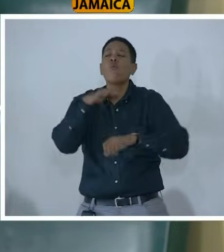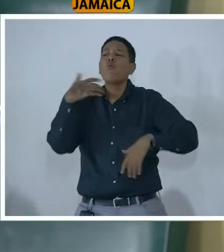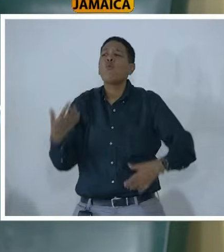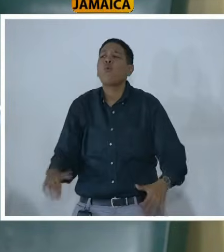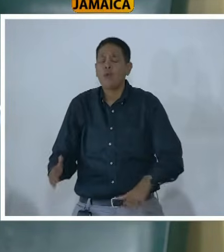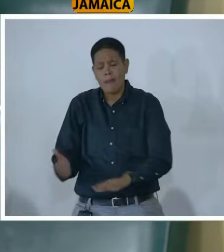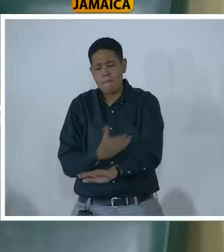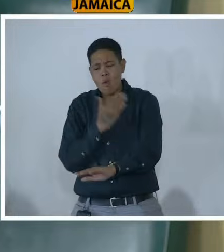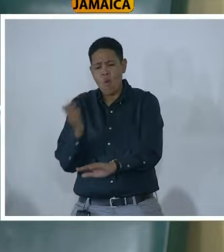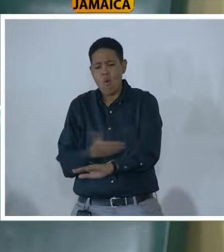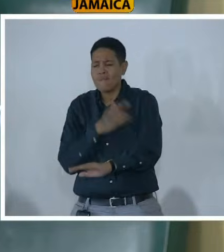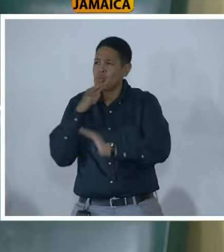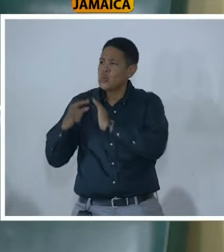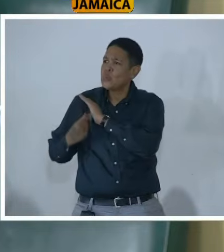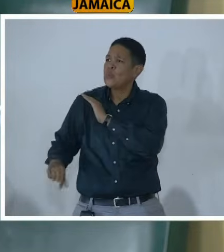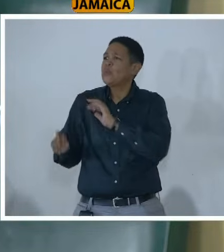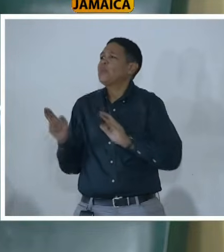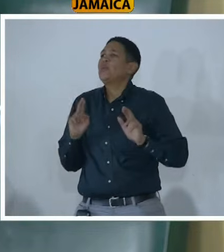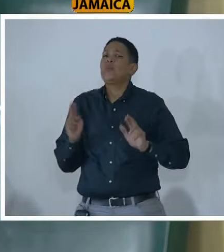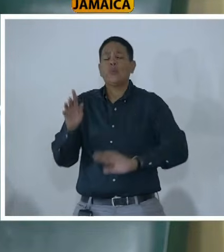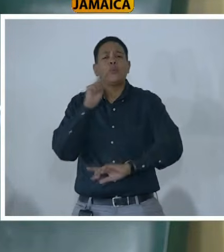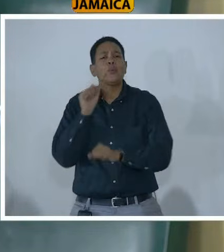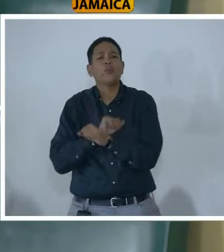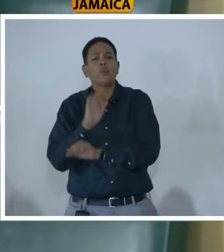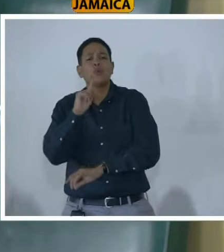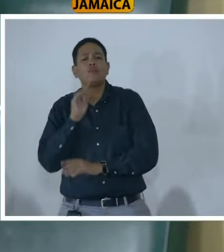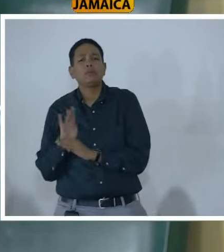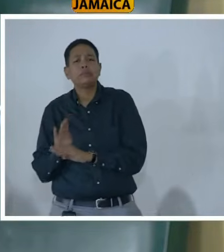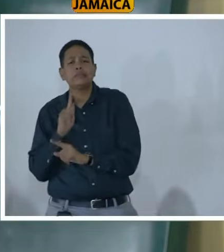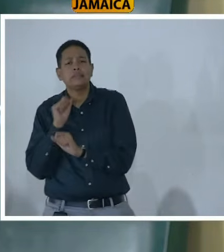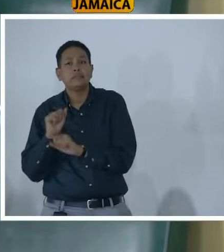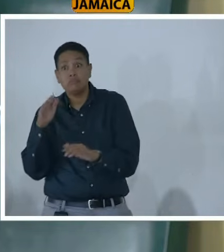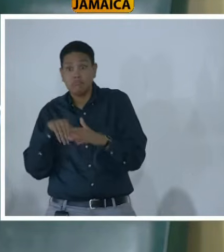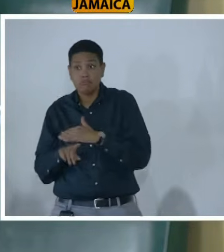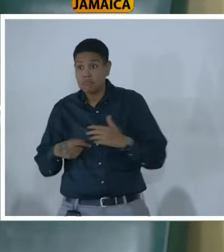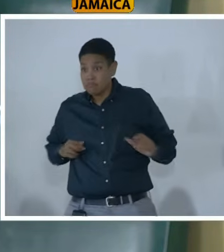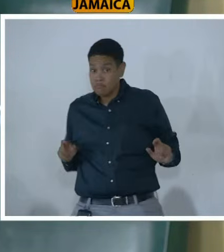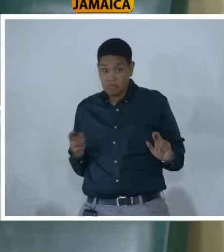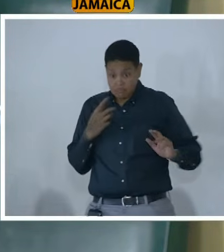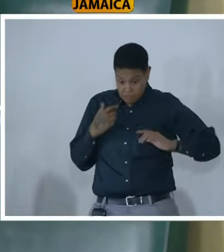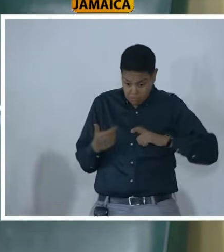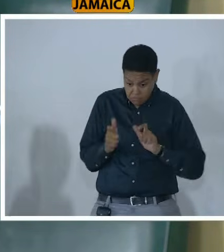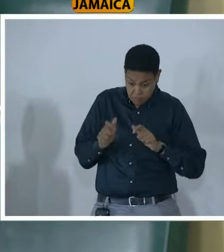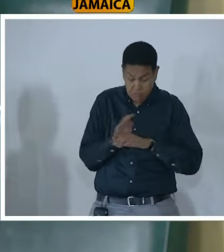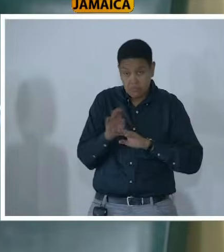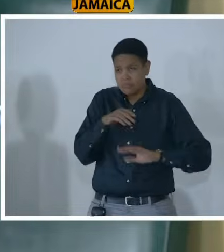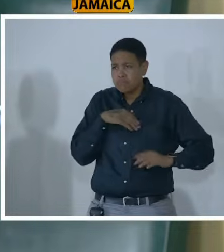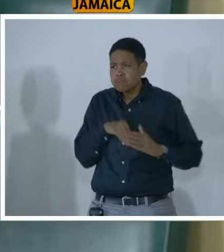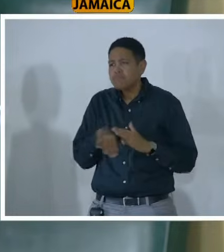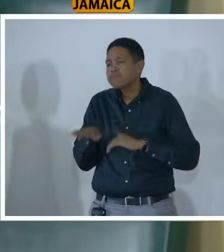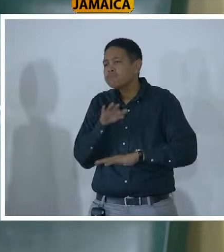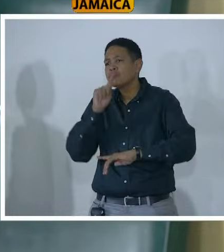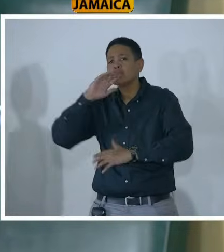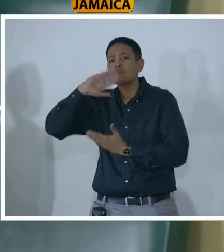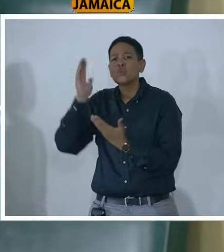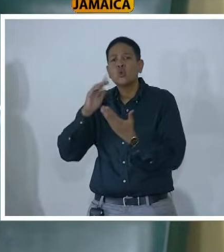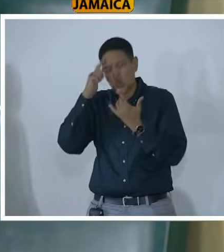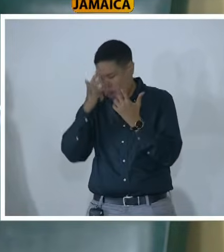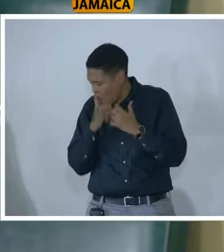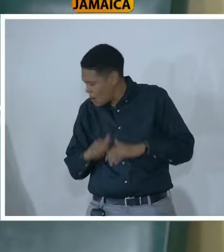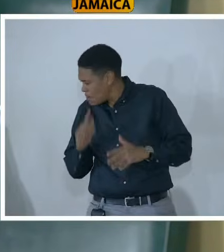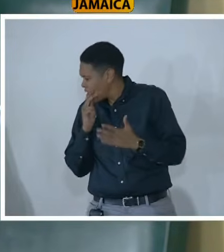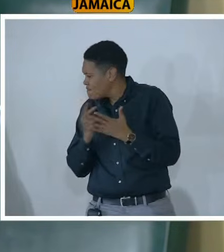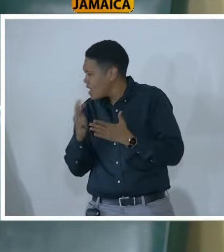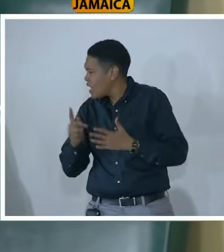the quality and readiness of businesses entering the micromarket, reduce compliance